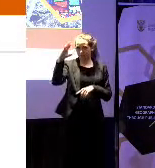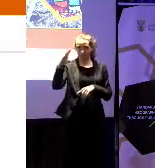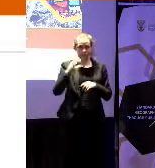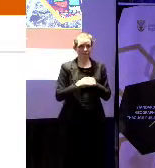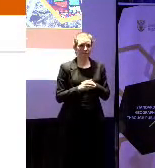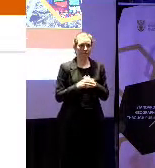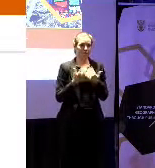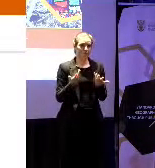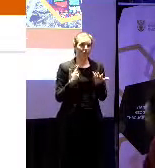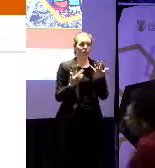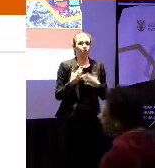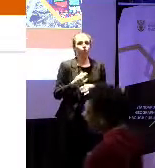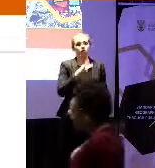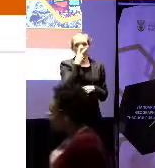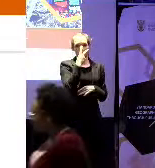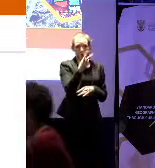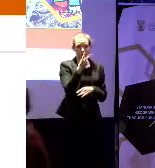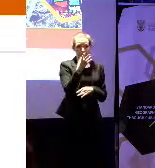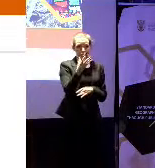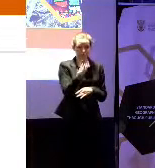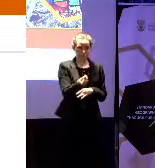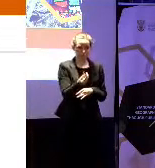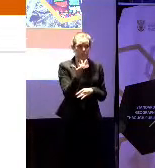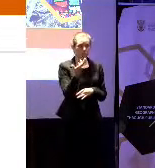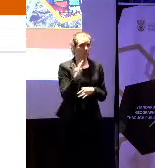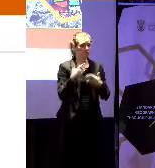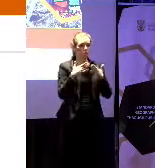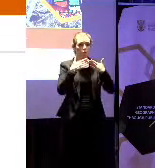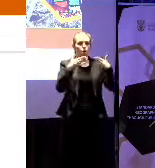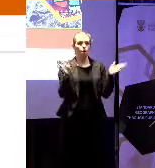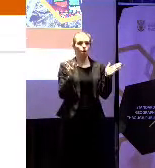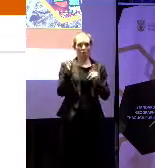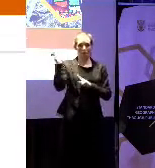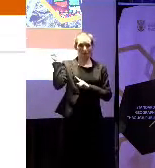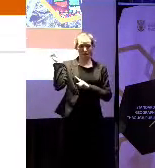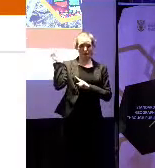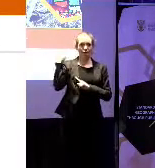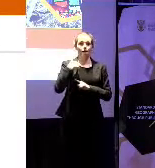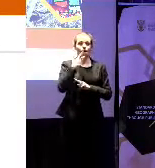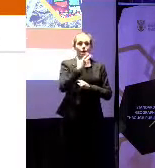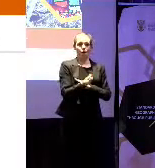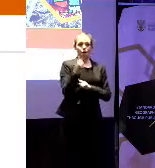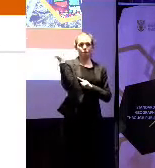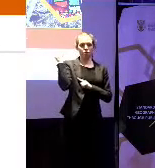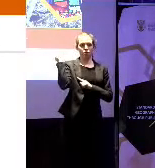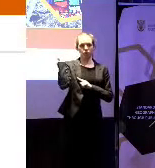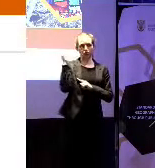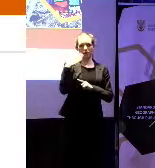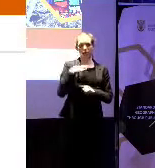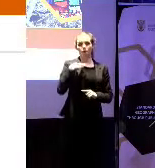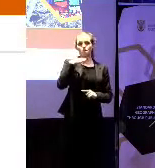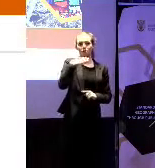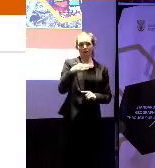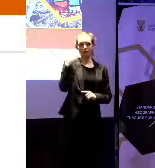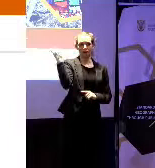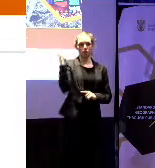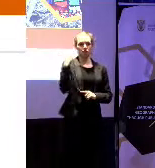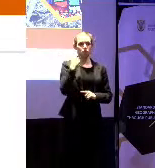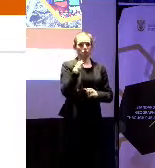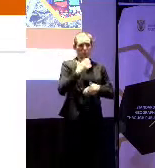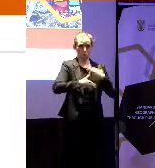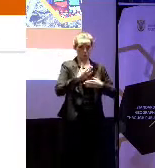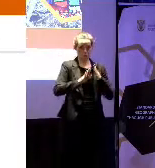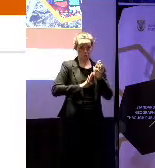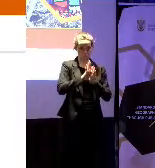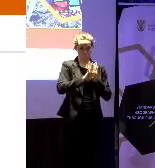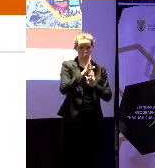can look at the screen there, you can see that the website is open. It shows us the number of applications which are currently in progress that we have. It